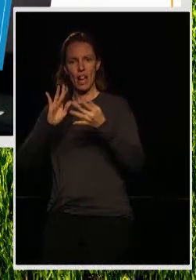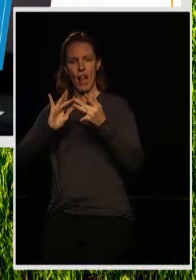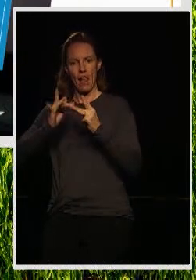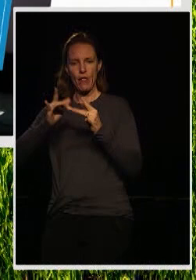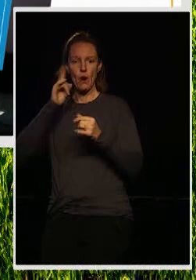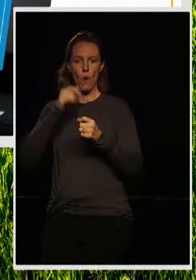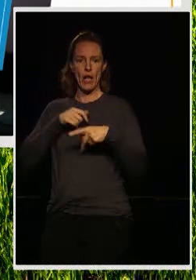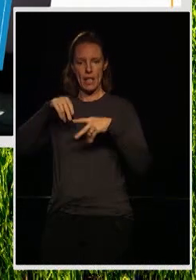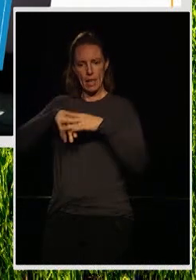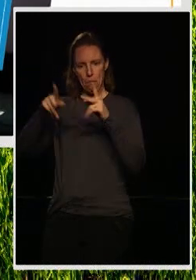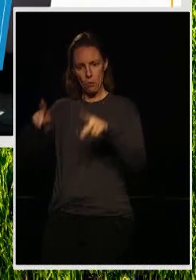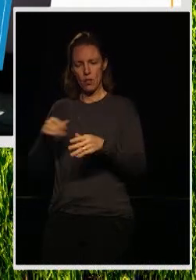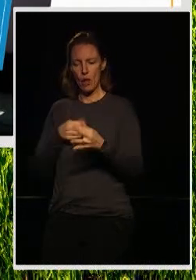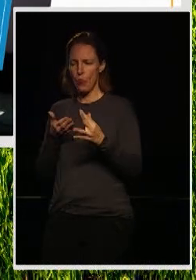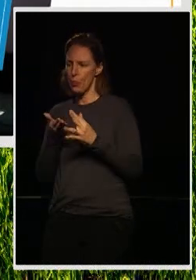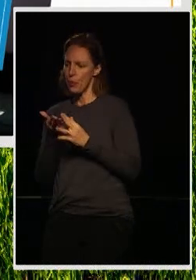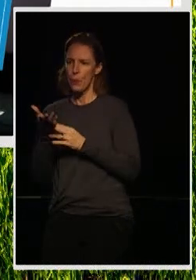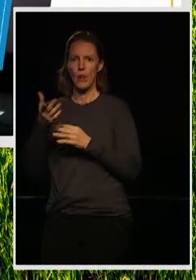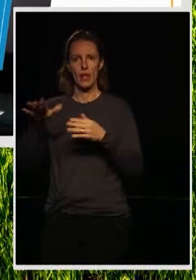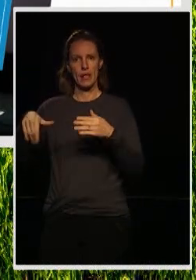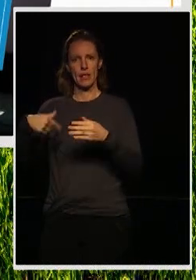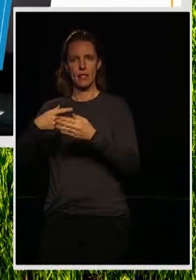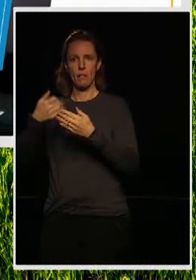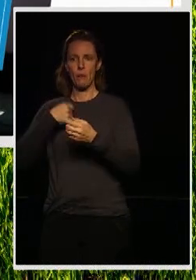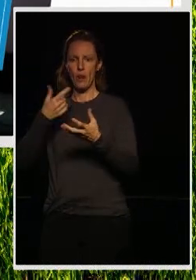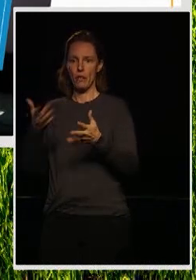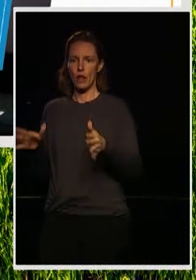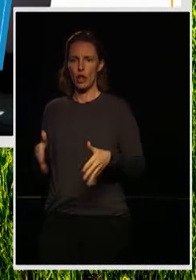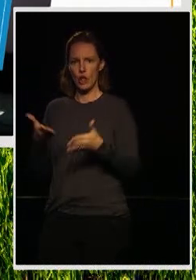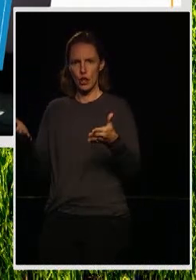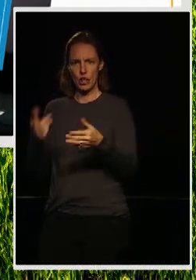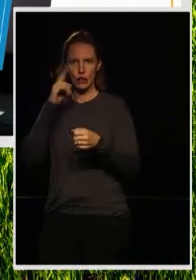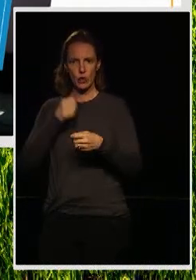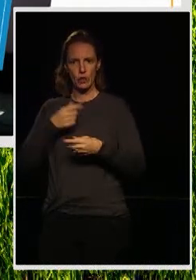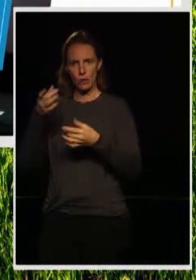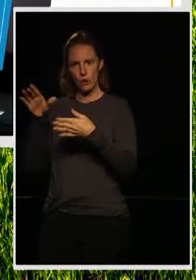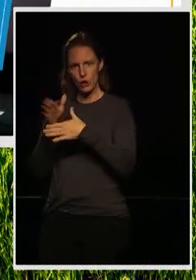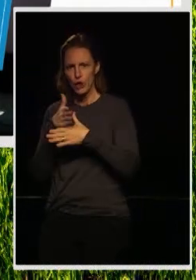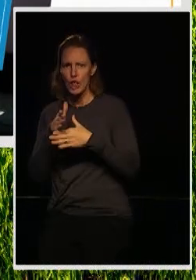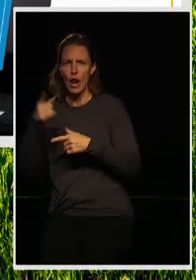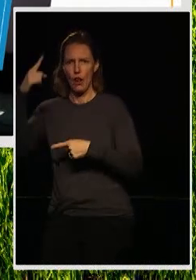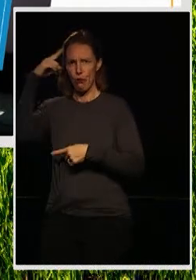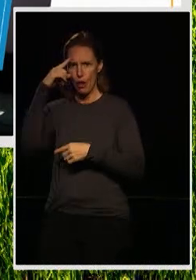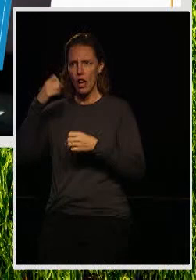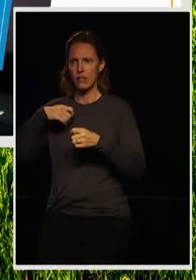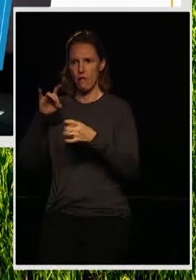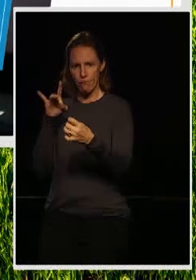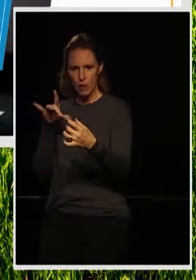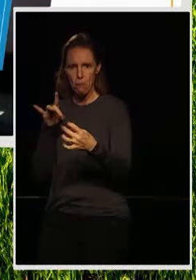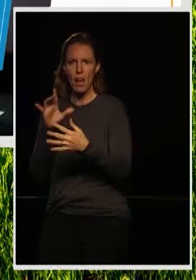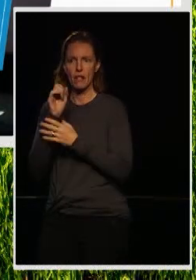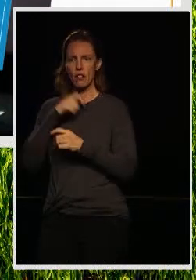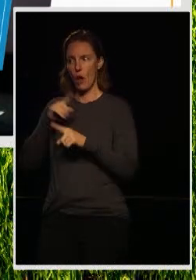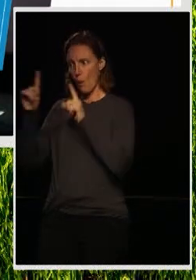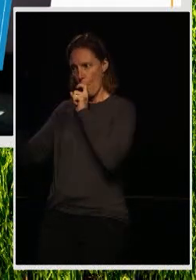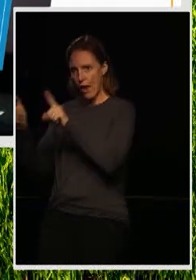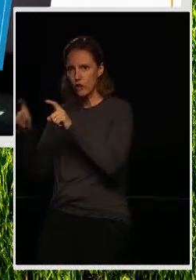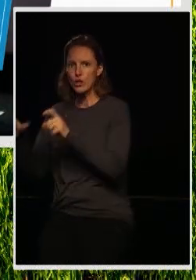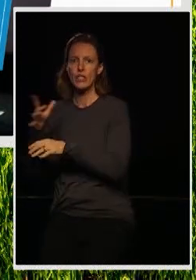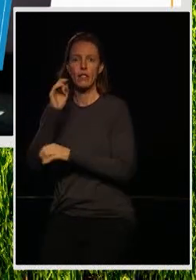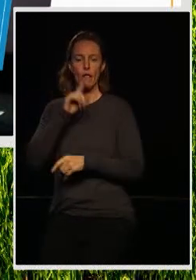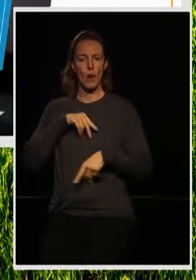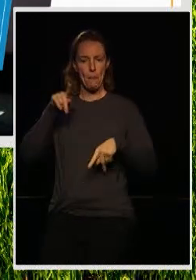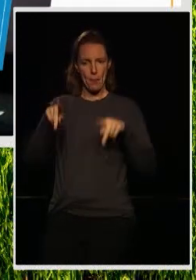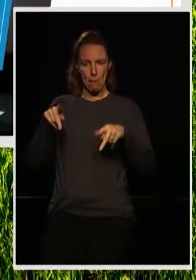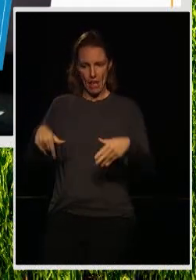person, throughout the summit, we encourage you to share your thoughts and feedback, questions for the symposium panelists. For those attending in